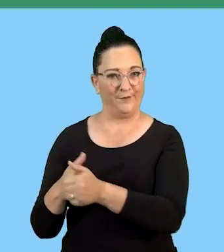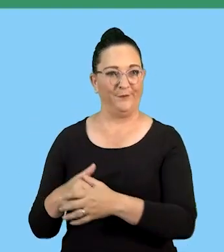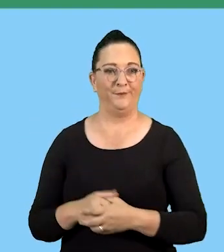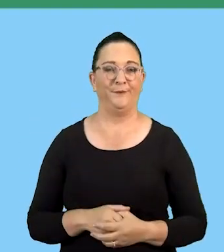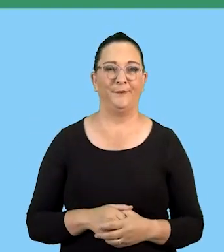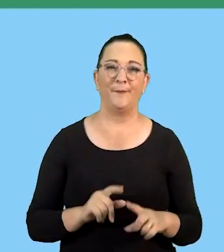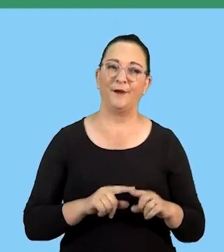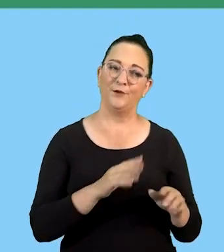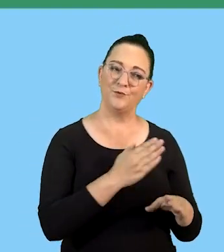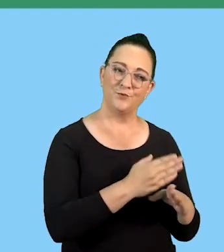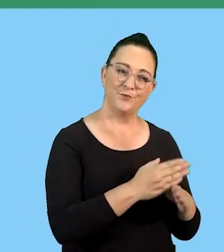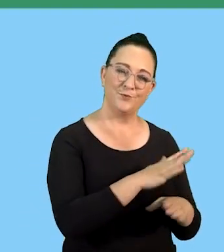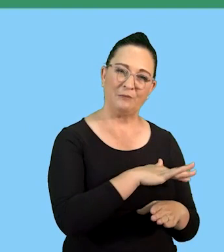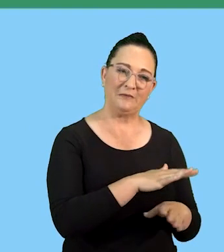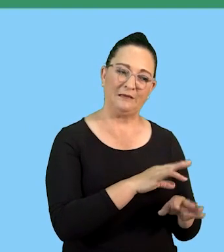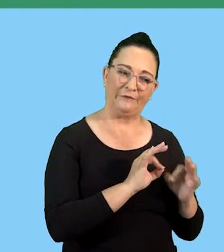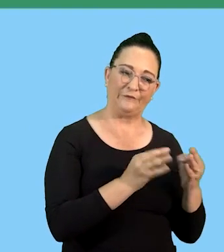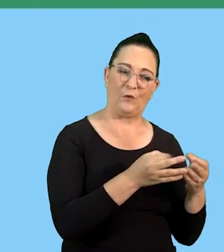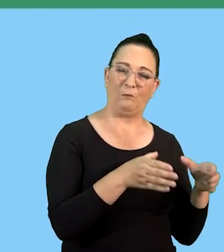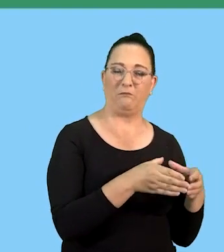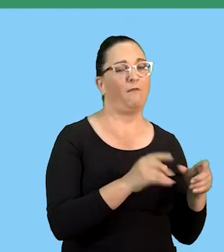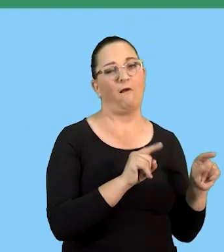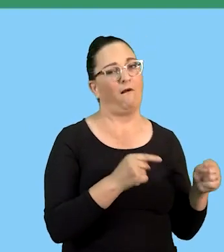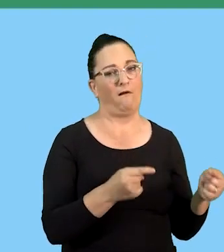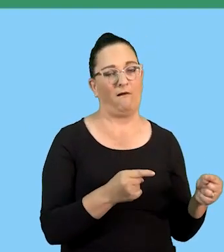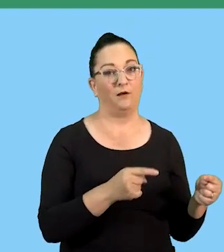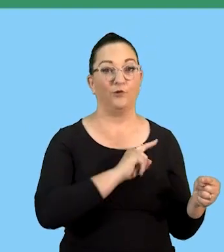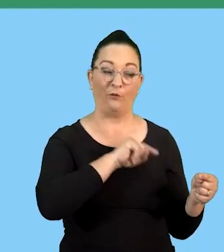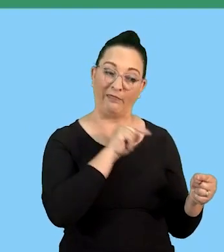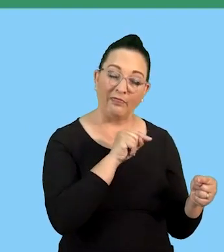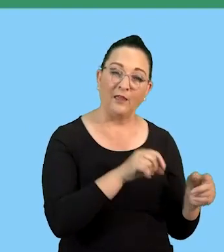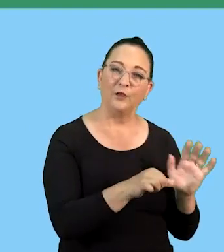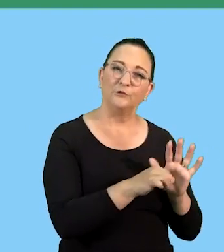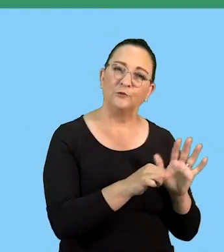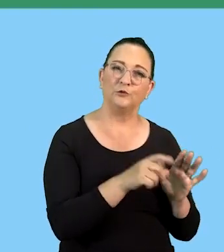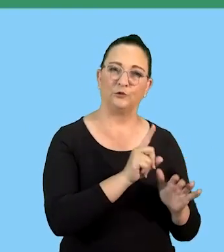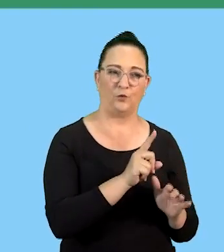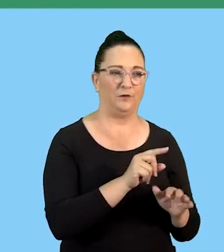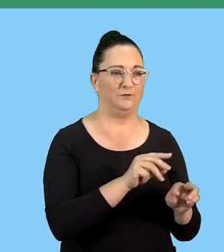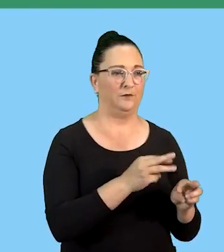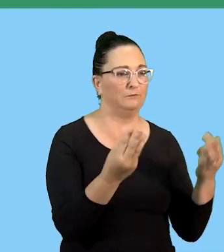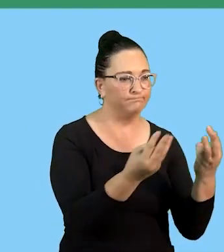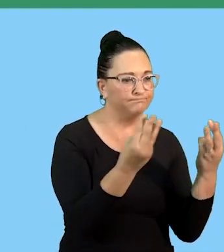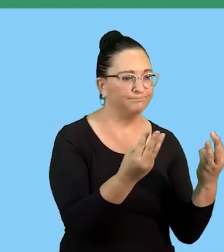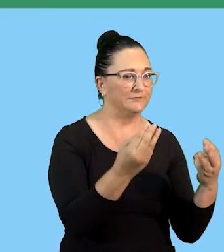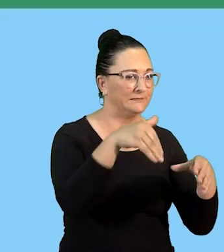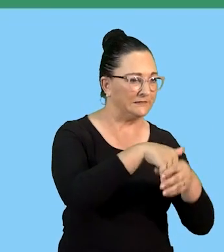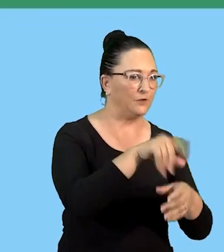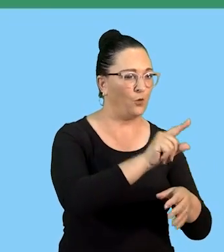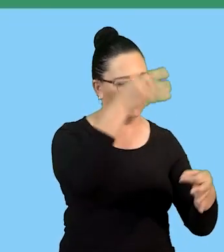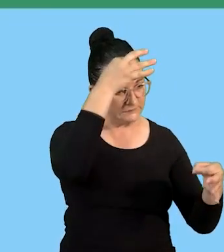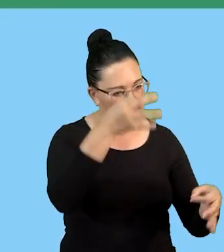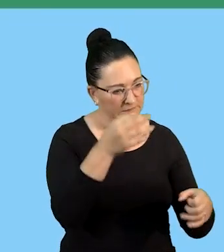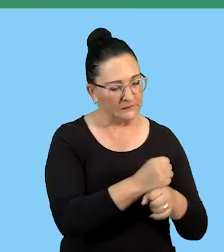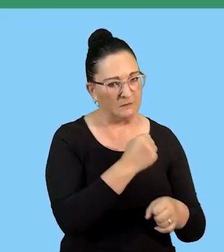cannot. Remember, with the workplace forums, they're all about ensuring that employees are included in the decision